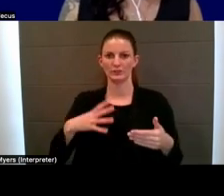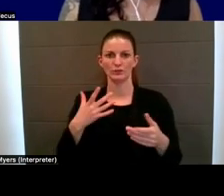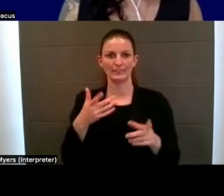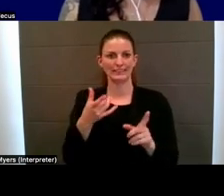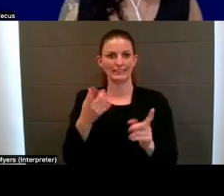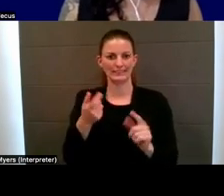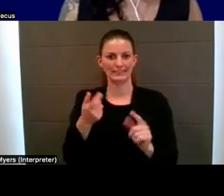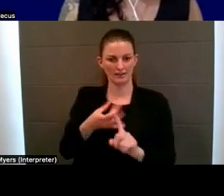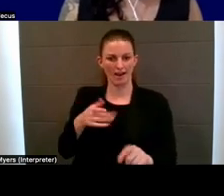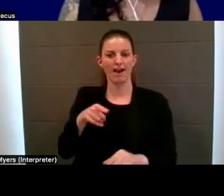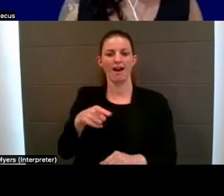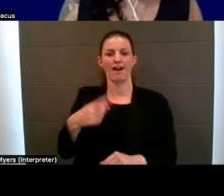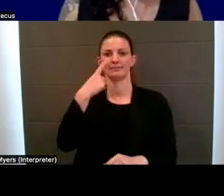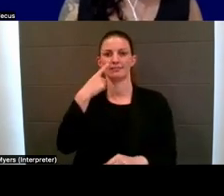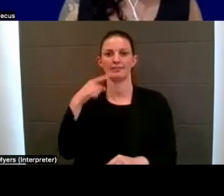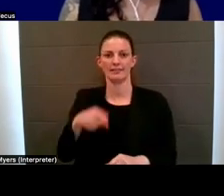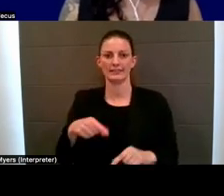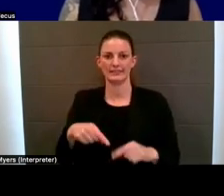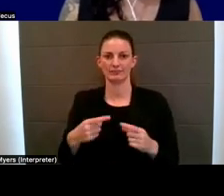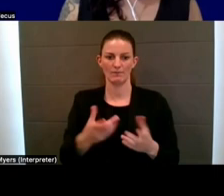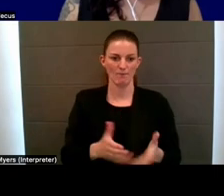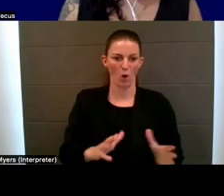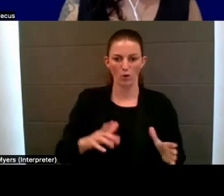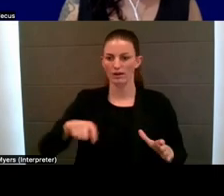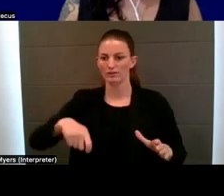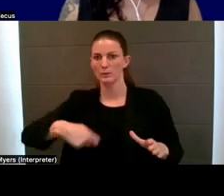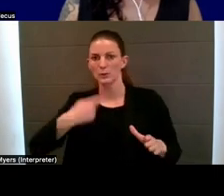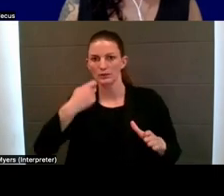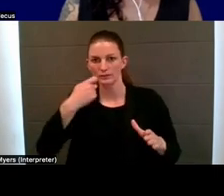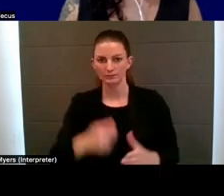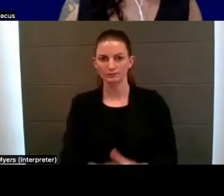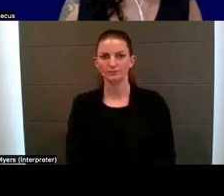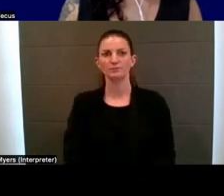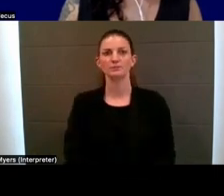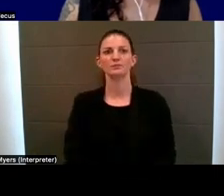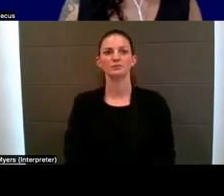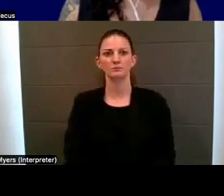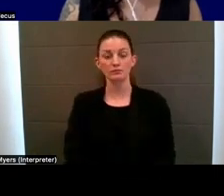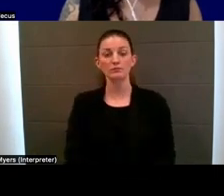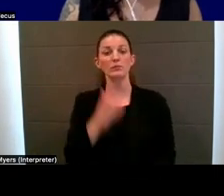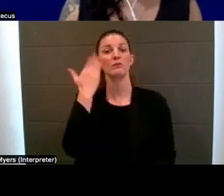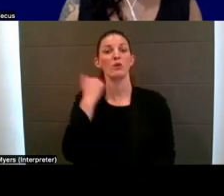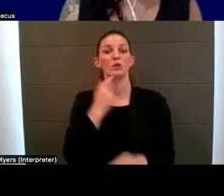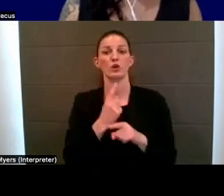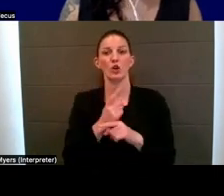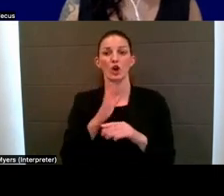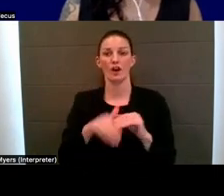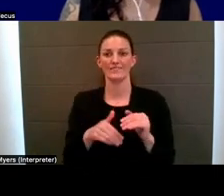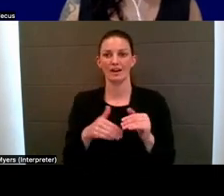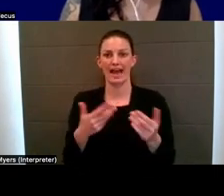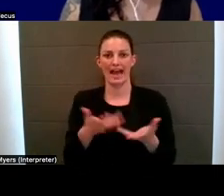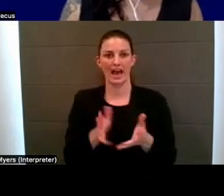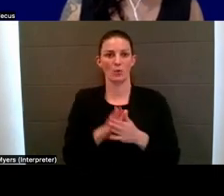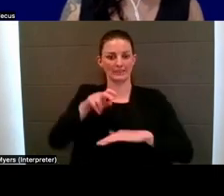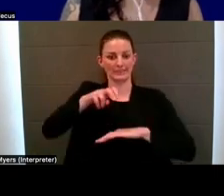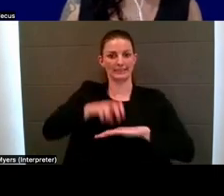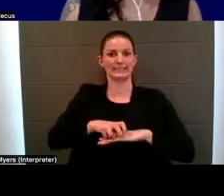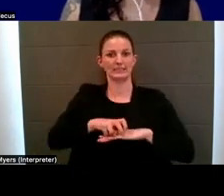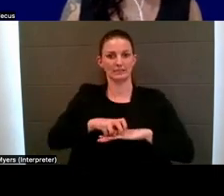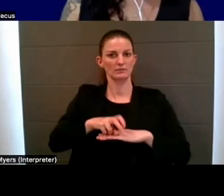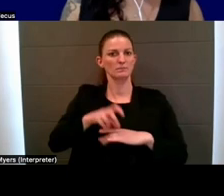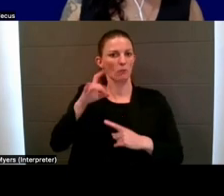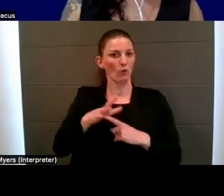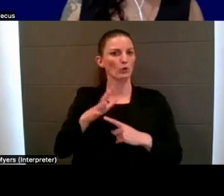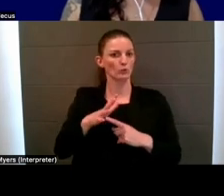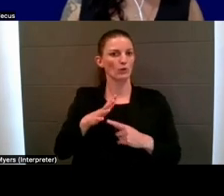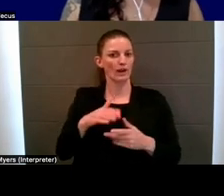As I mentioned before, good positioning is central to eating and drinking, and there's specialised equipment, especially for children who have multiple disabilities